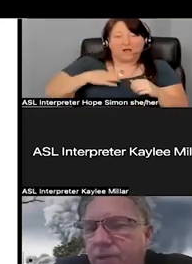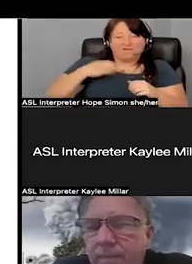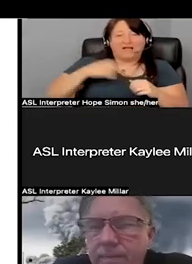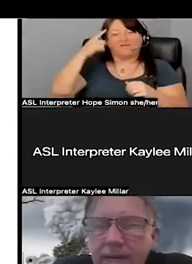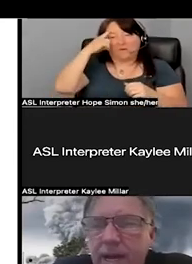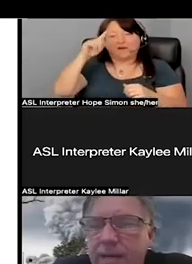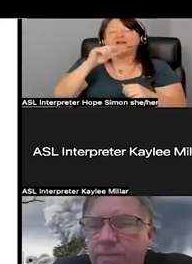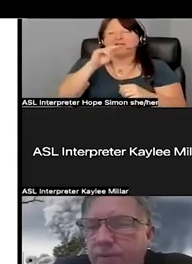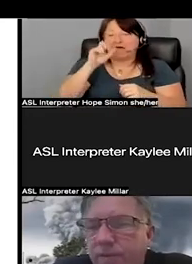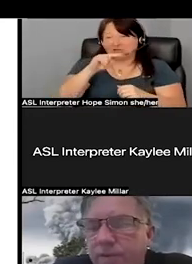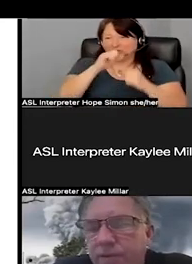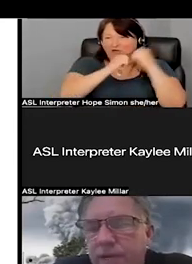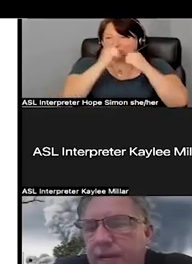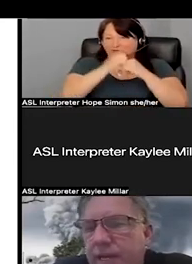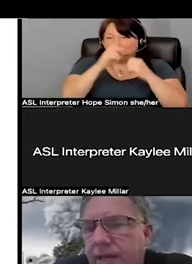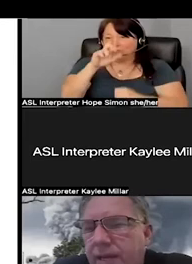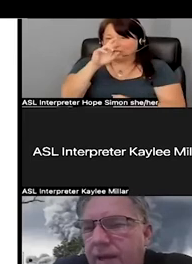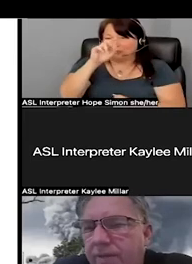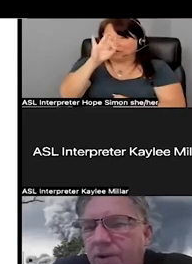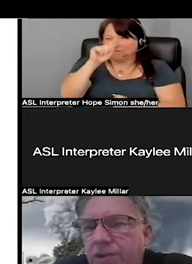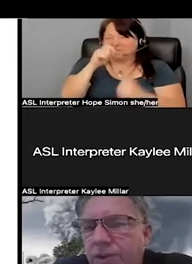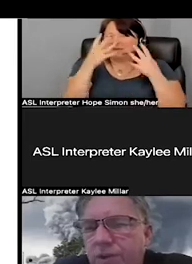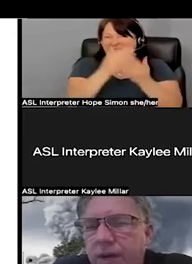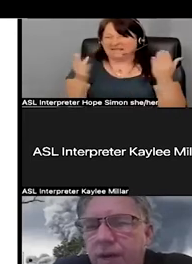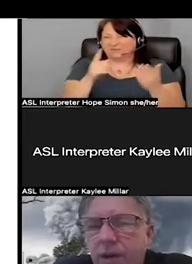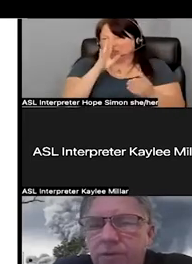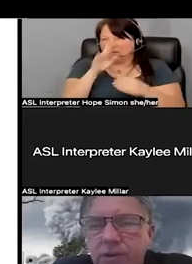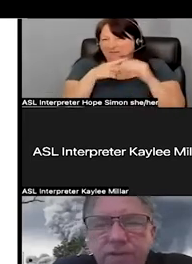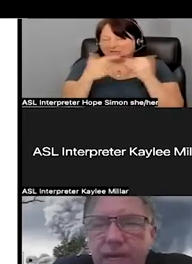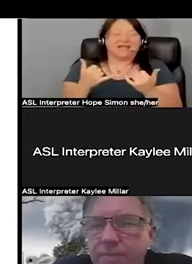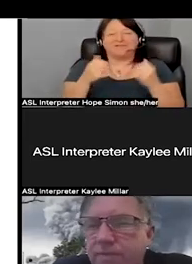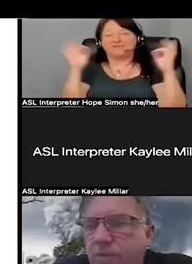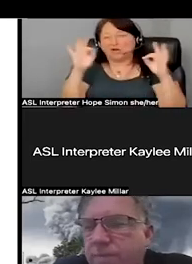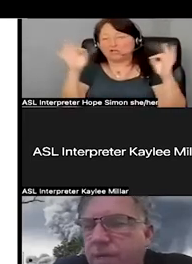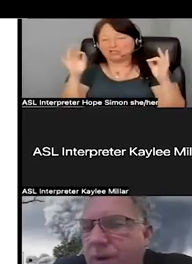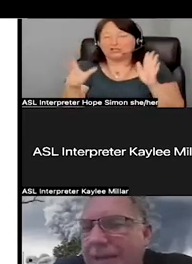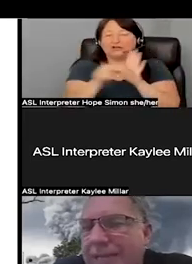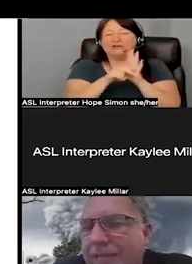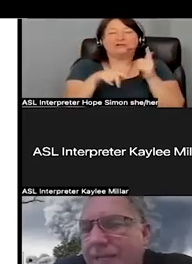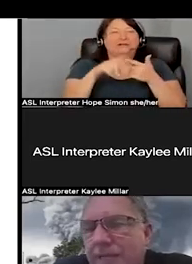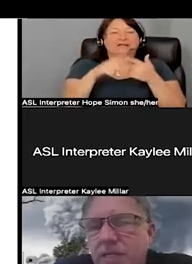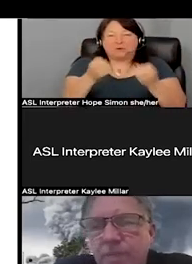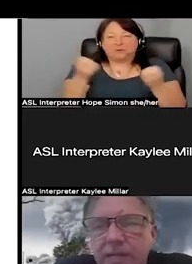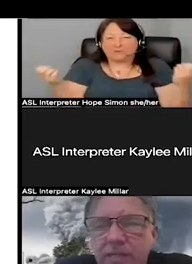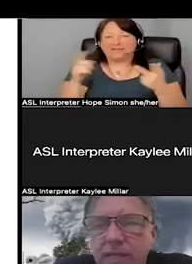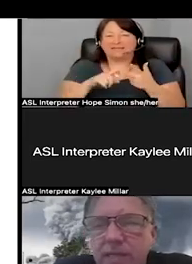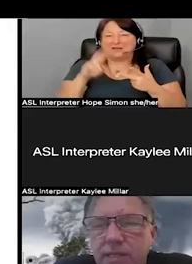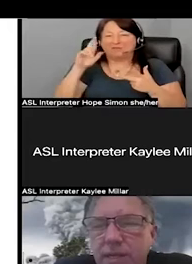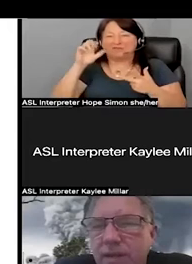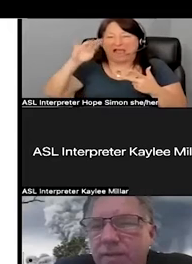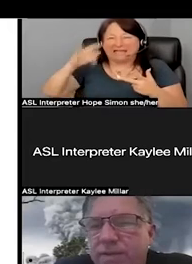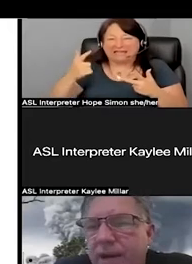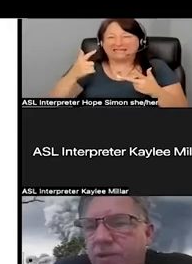includes many of the items we've reviewed today, furniture, also different types of equipment, racking, suspended